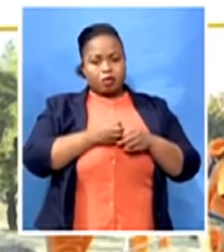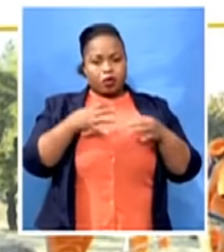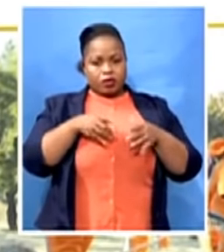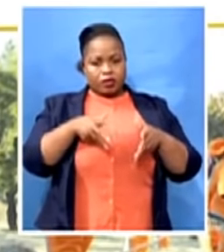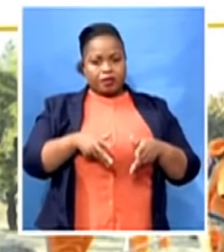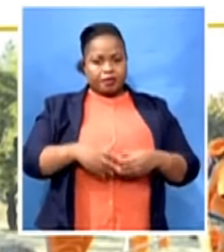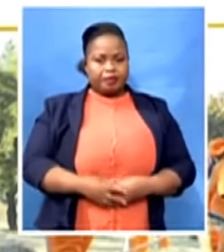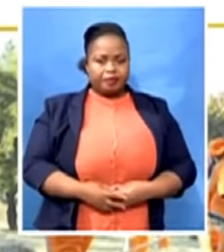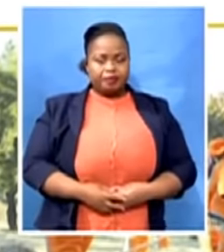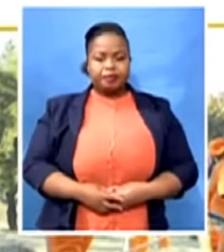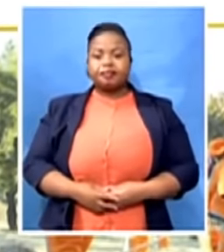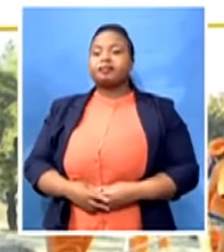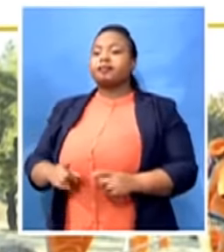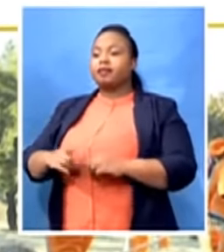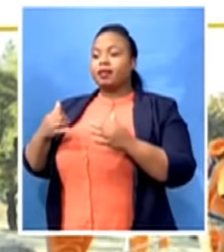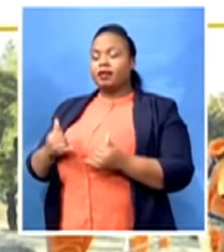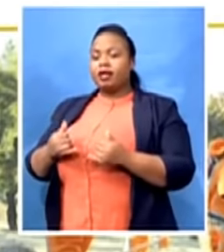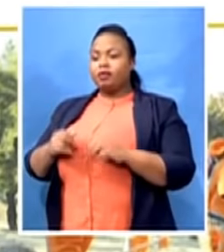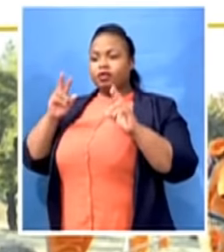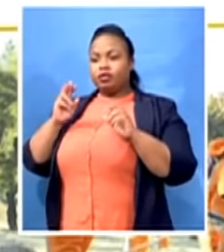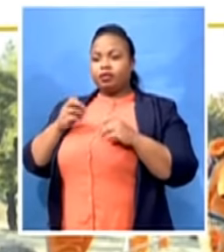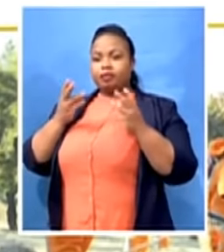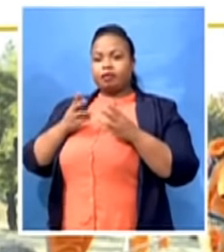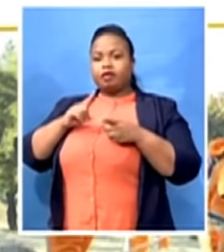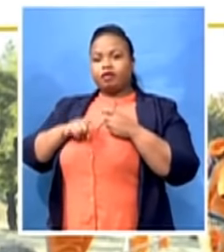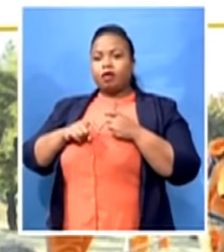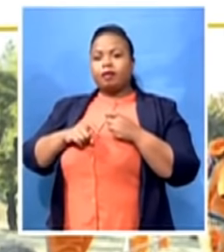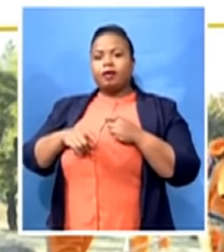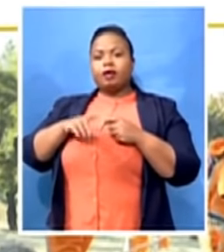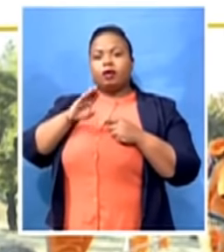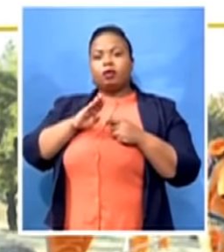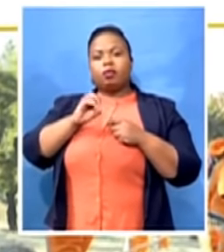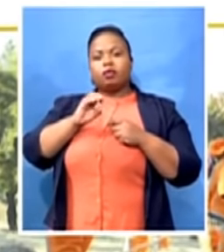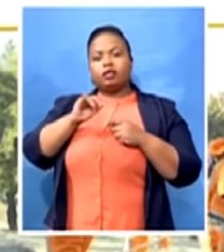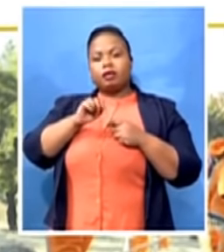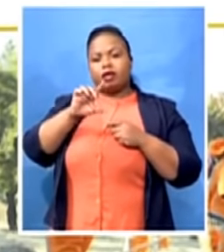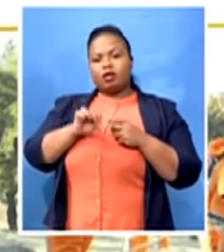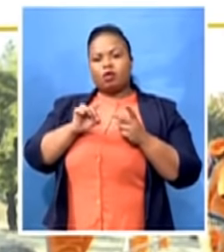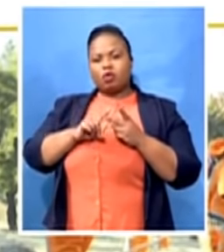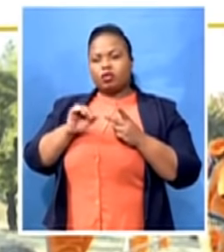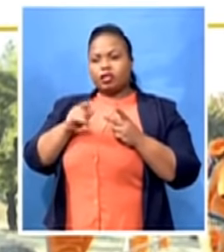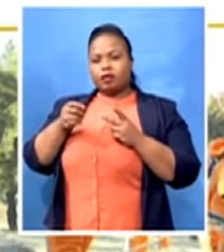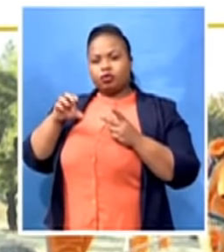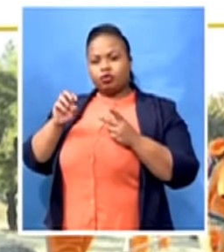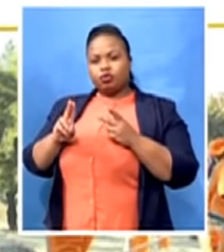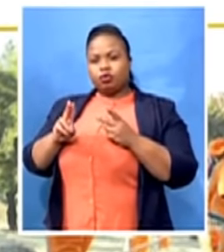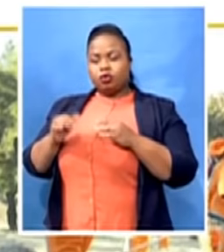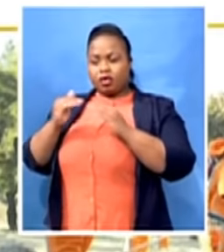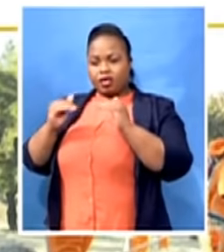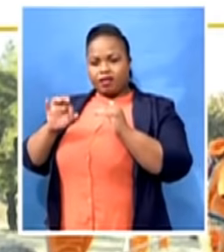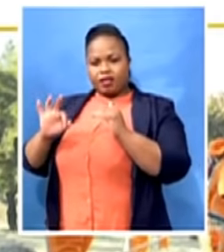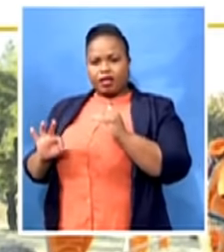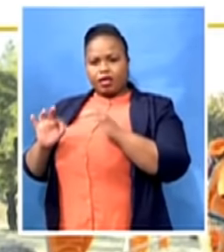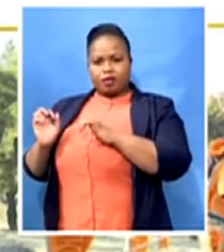coming from Thaba Nchu and Botshabelo will be at level 3 and will be coming into Bloemfontein to work and for different